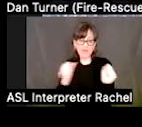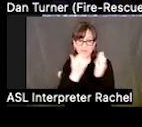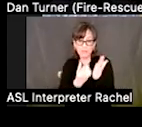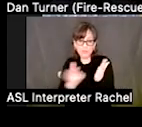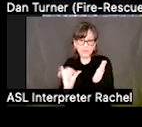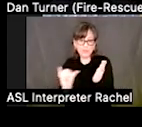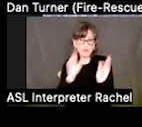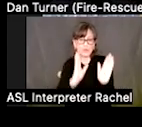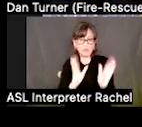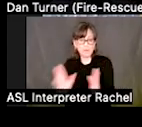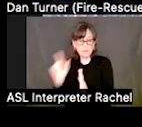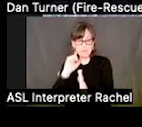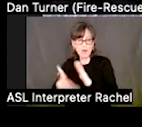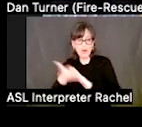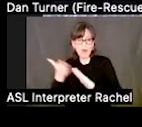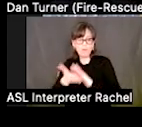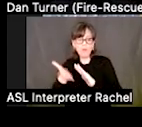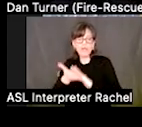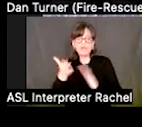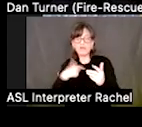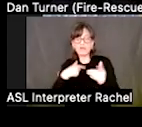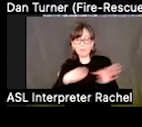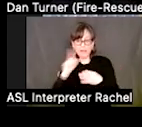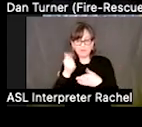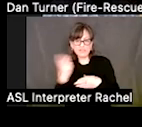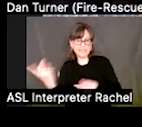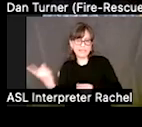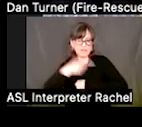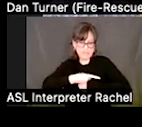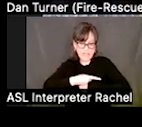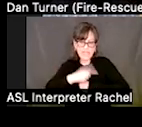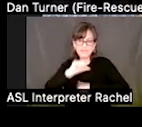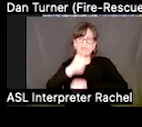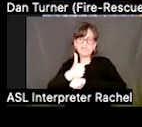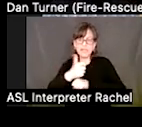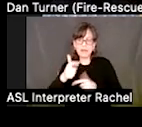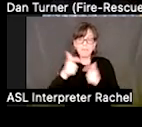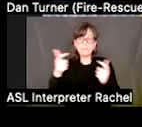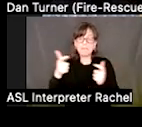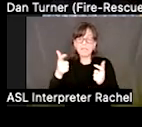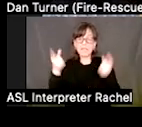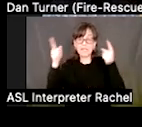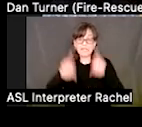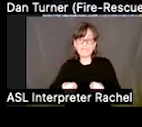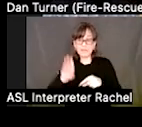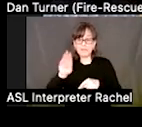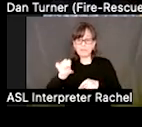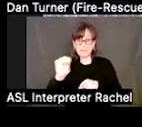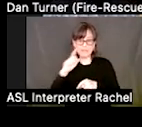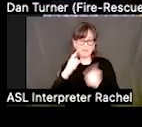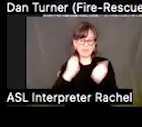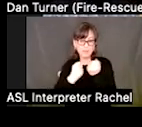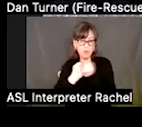to prepare operational support plans for multi-day operations. And we established a major incident base to support those operations.